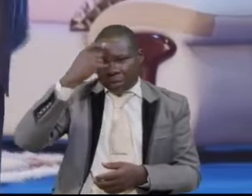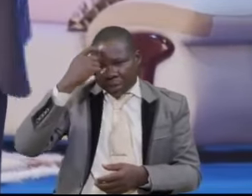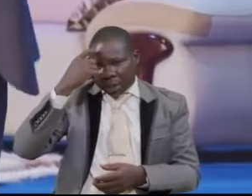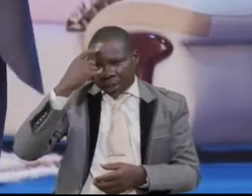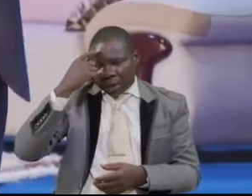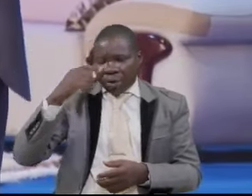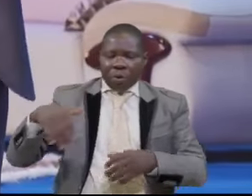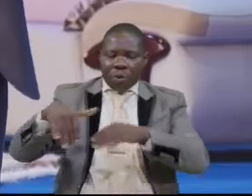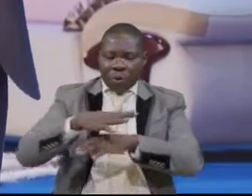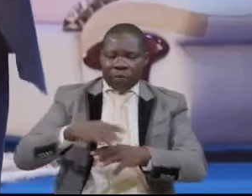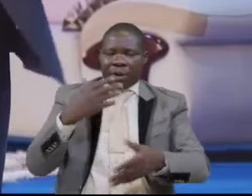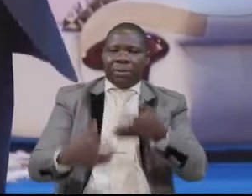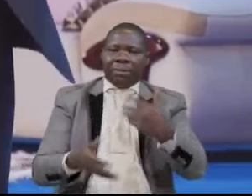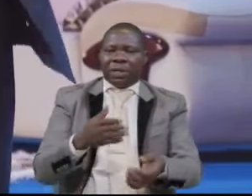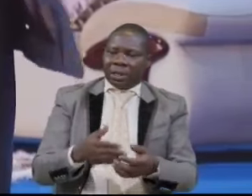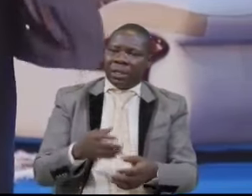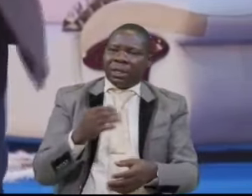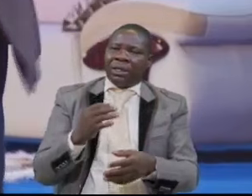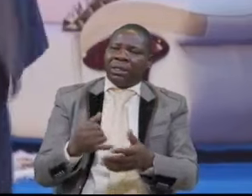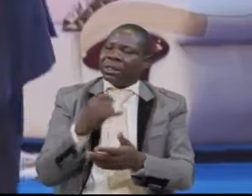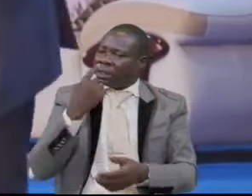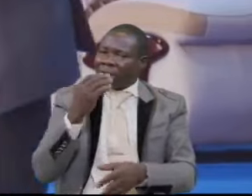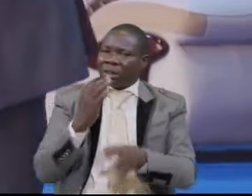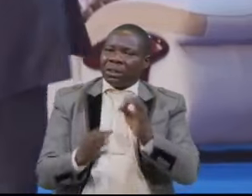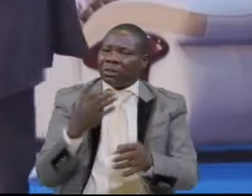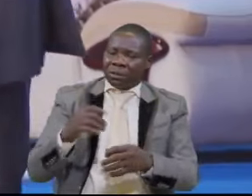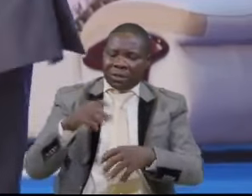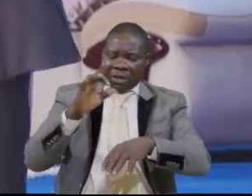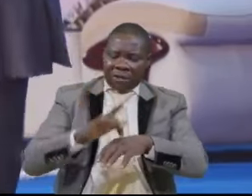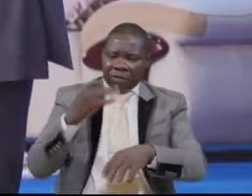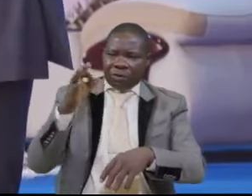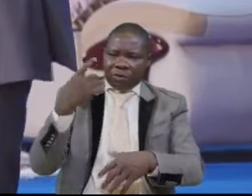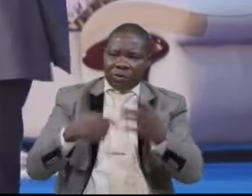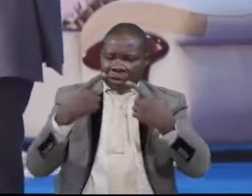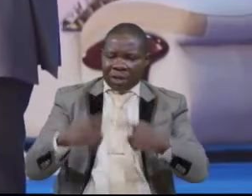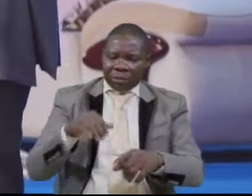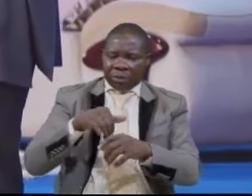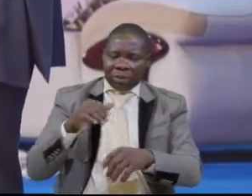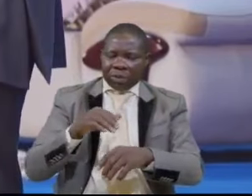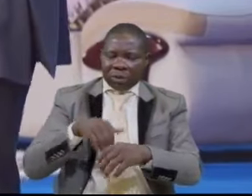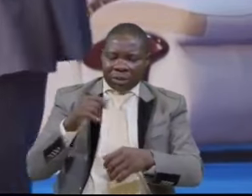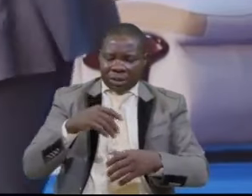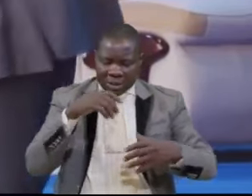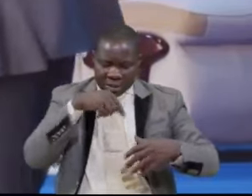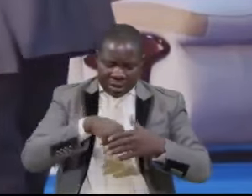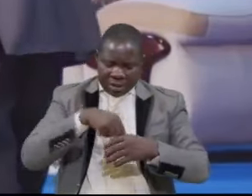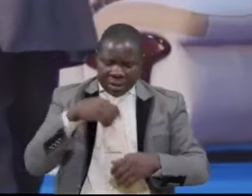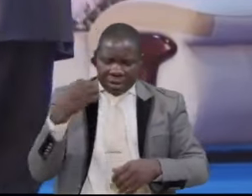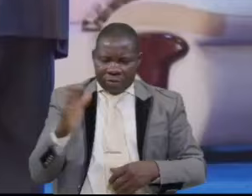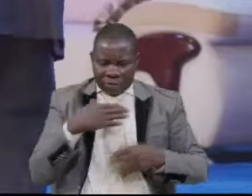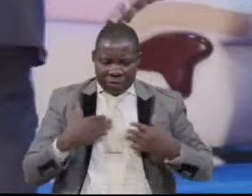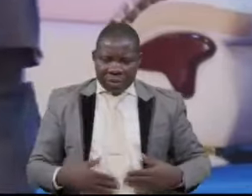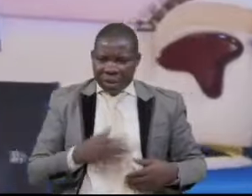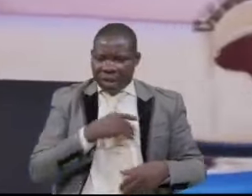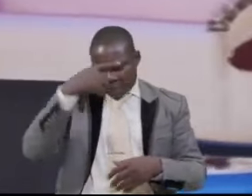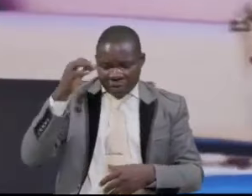say it's the effect of what happens on the inside, on your body. And because of what Daniel saw, and what he saw